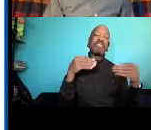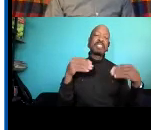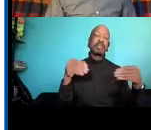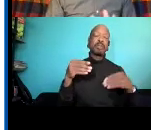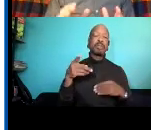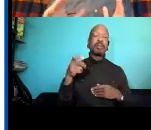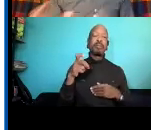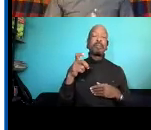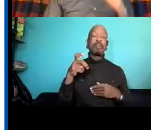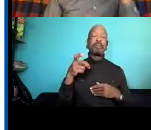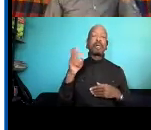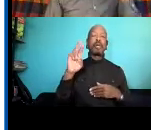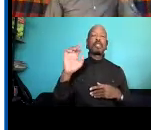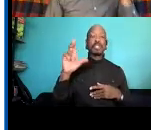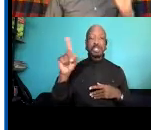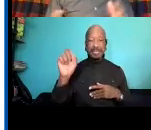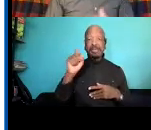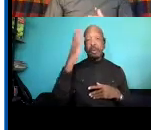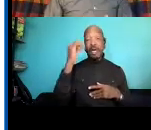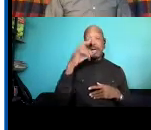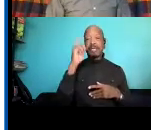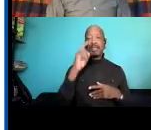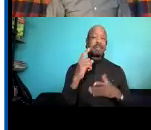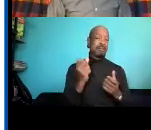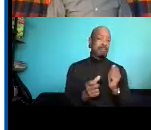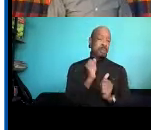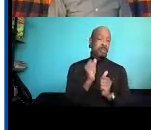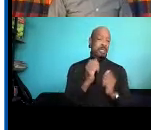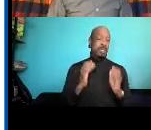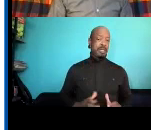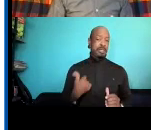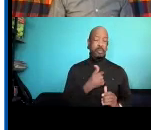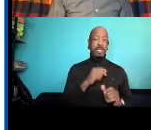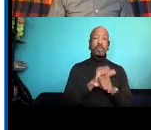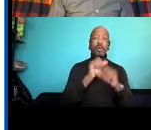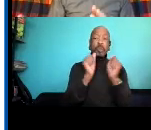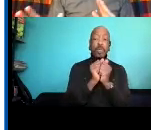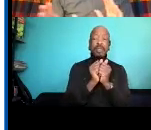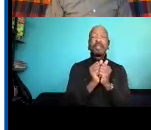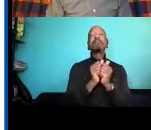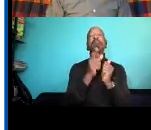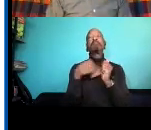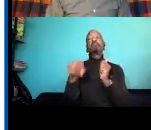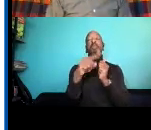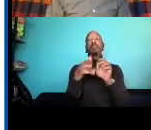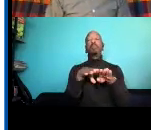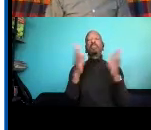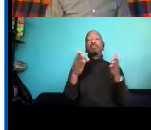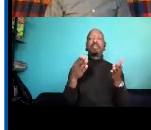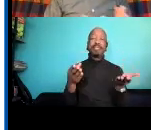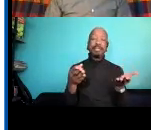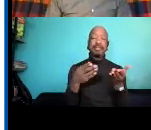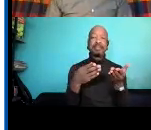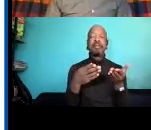corporations. And the reason that is because most of the clients that we work with will generally either use a cooperative